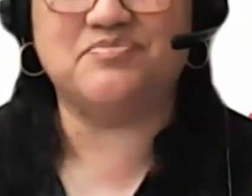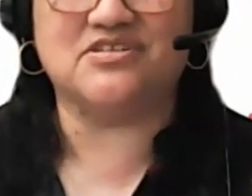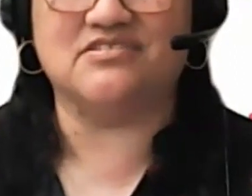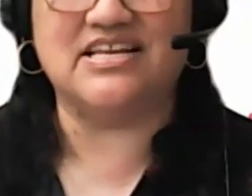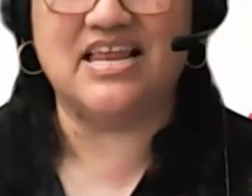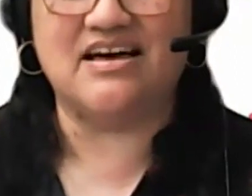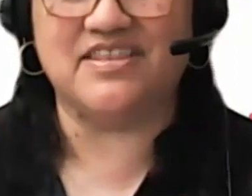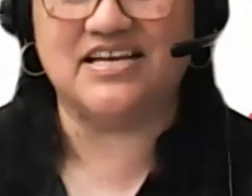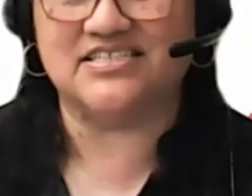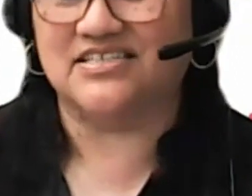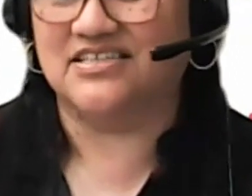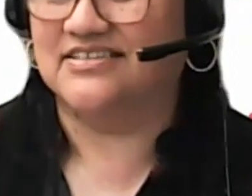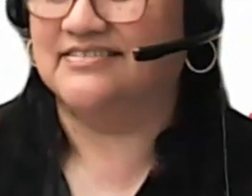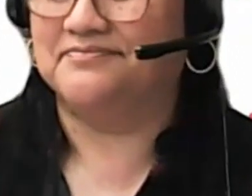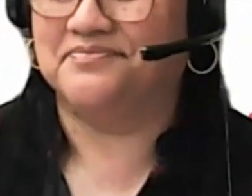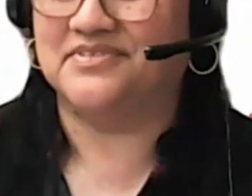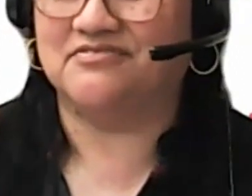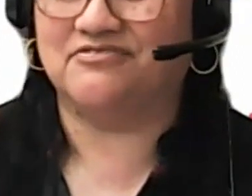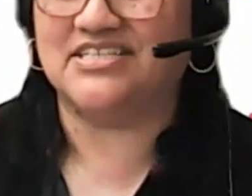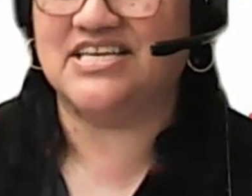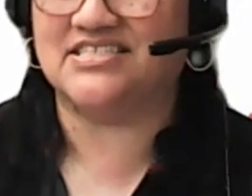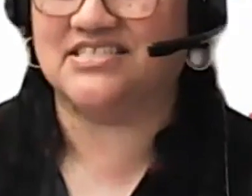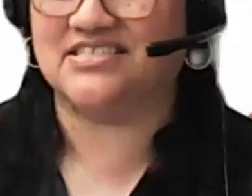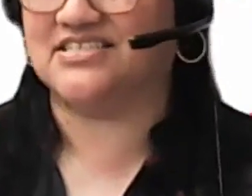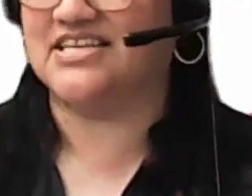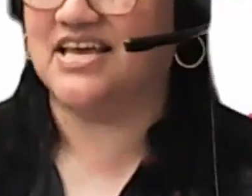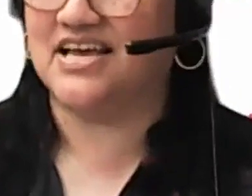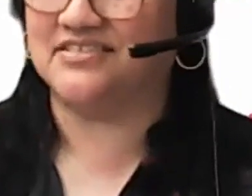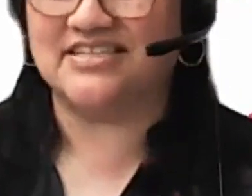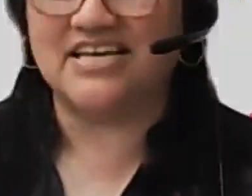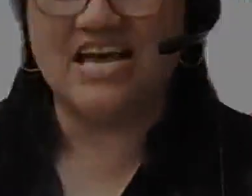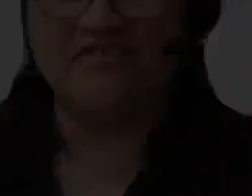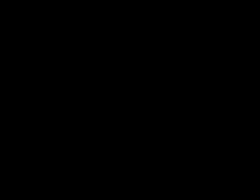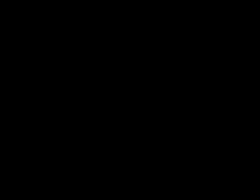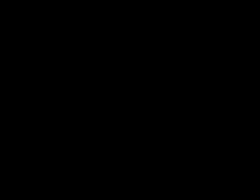absolutely love that. Great to hear 660 in the house.